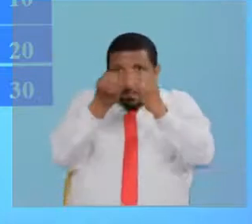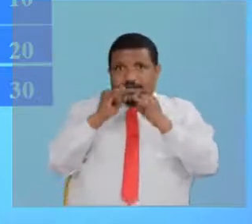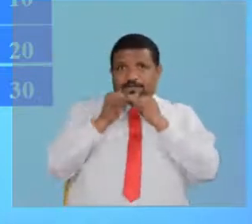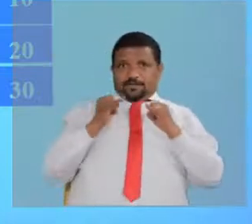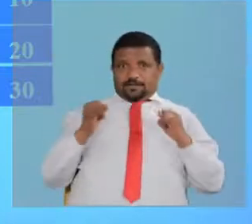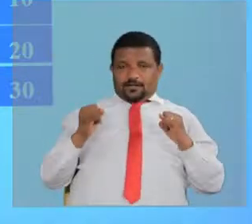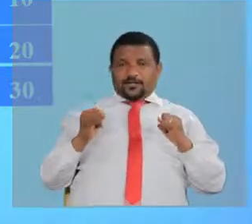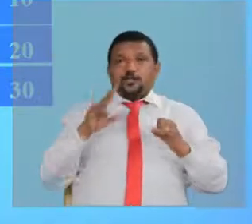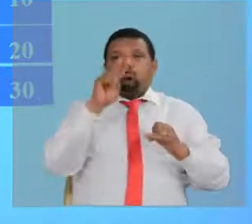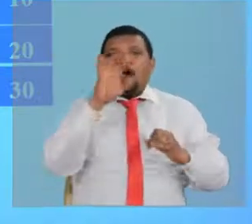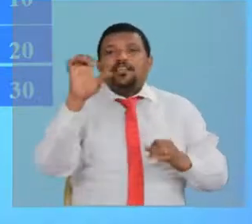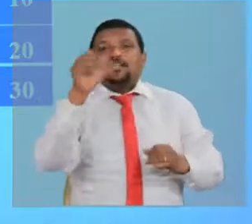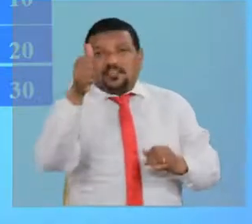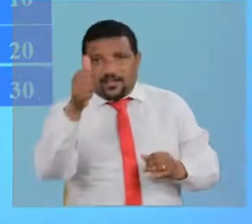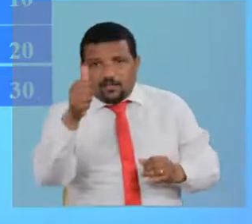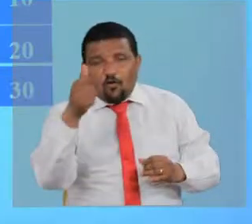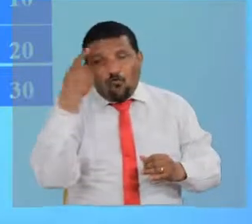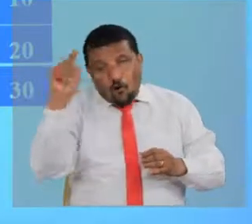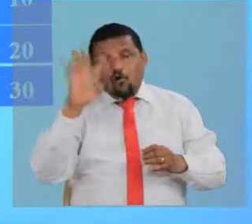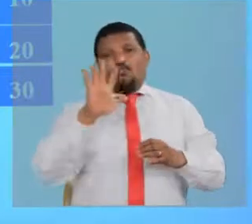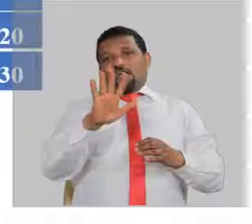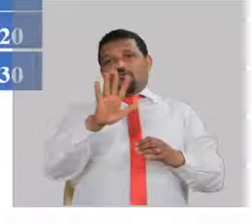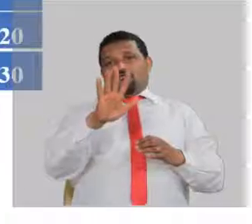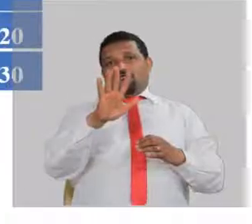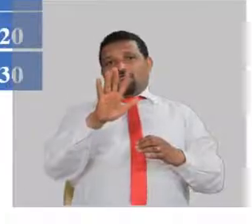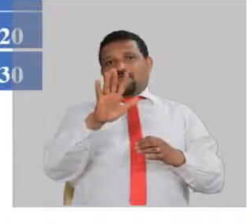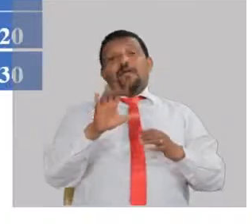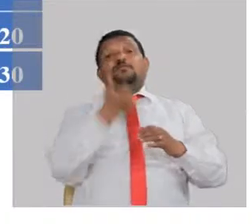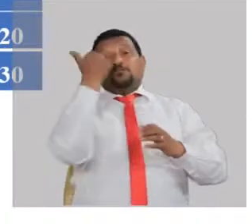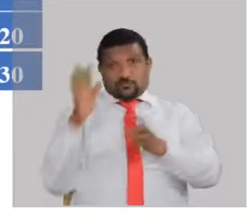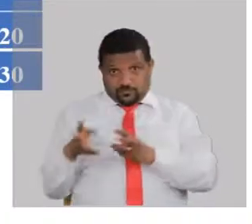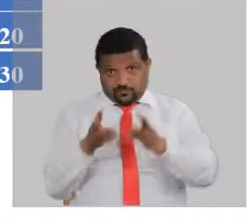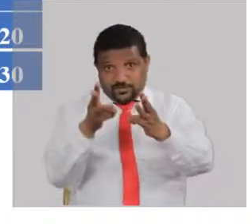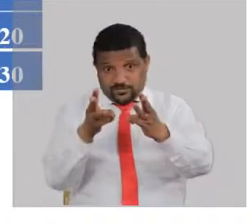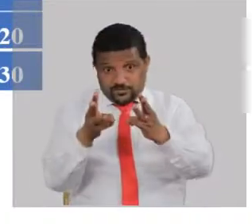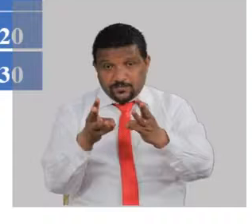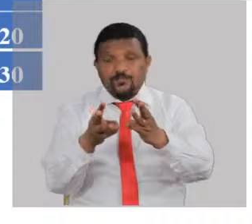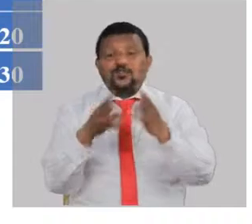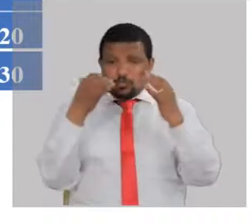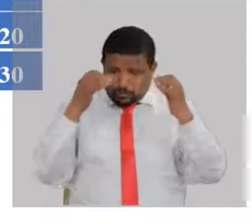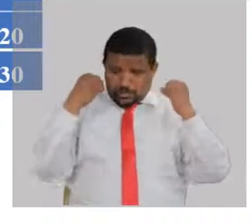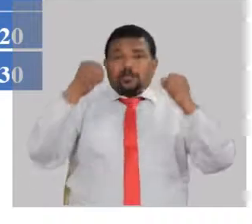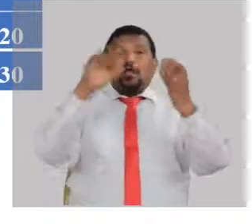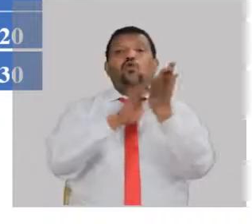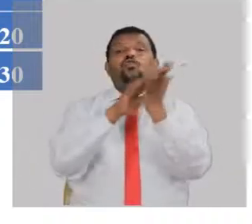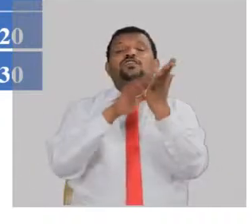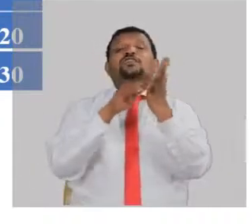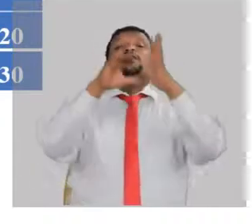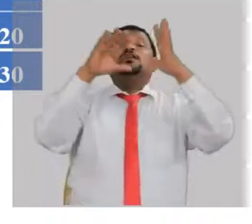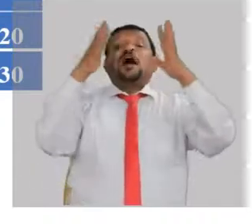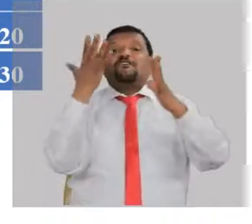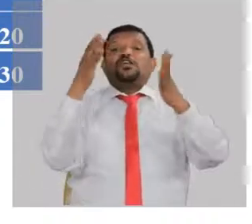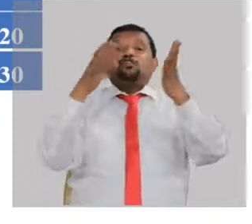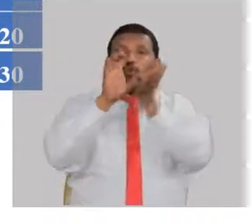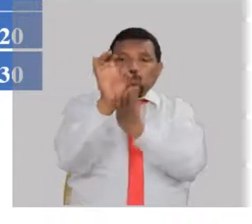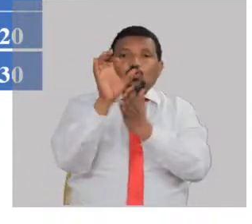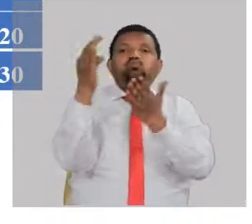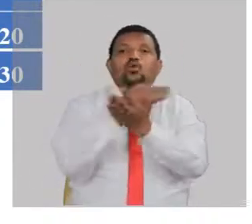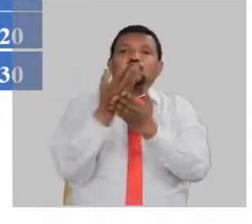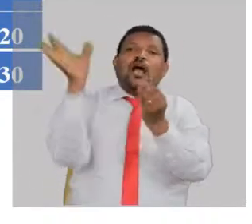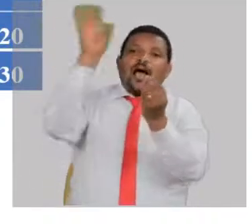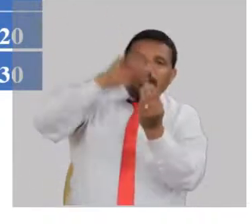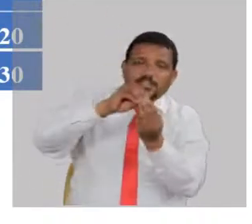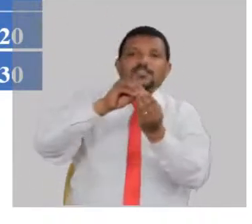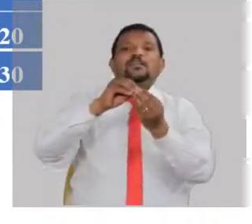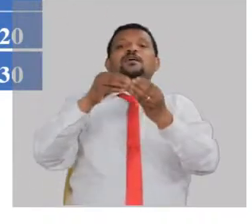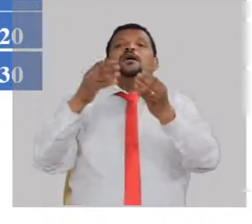dividing 210 for 5. In other ways, we can calculate the average cost of production by adding the